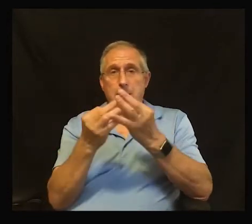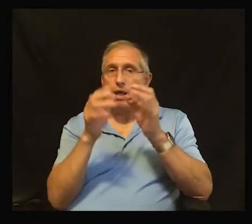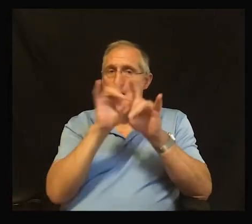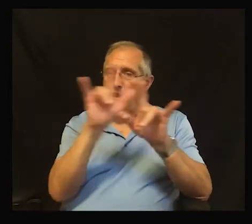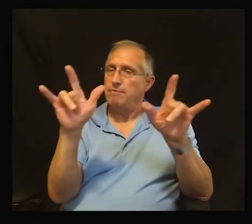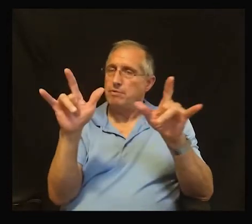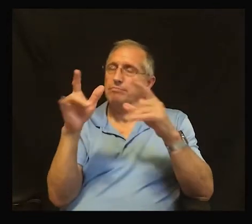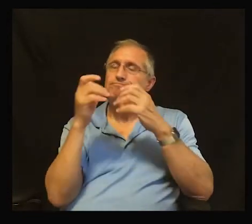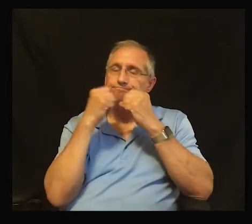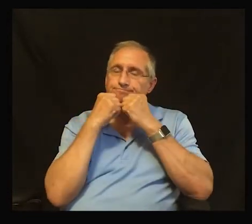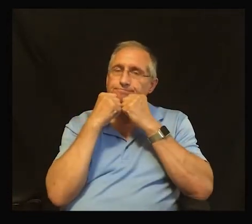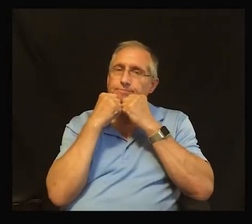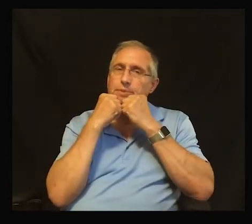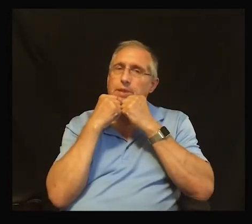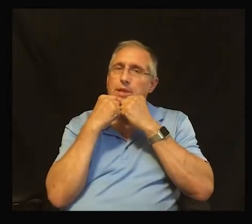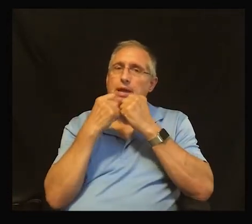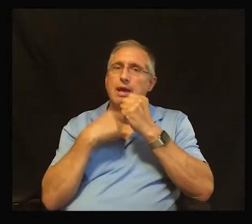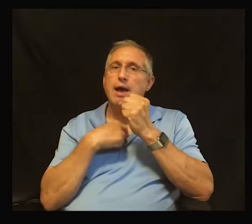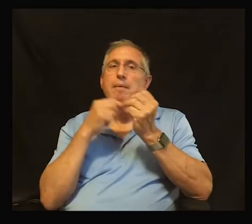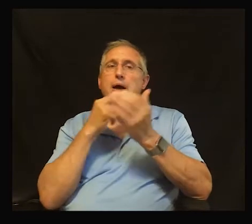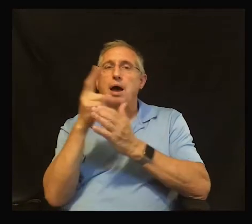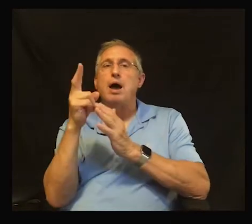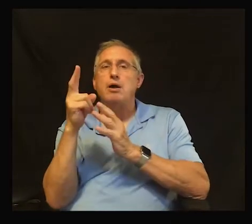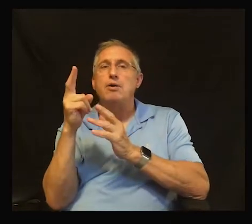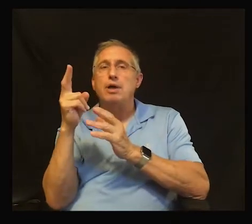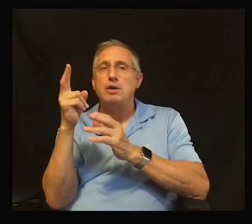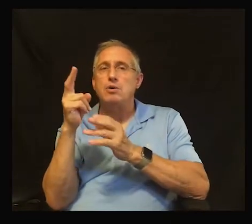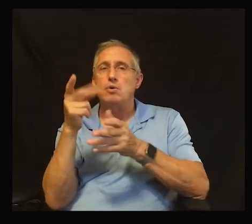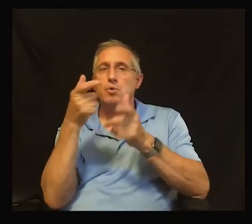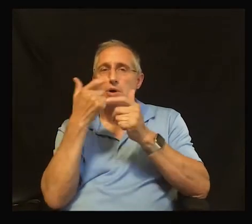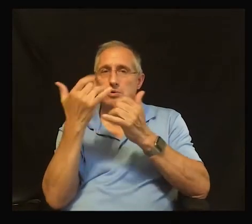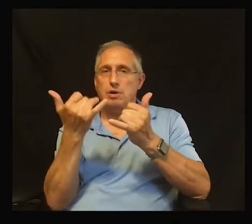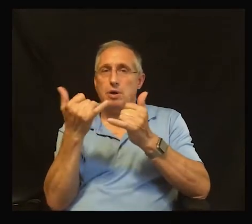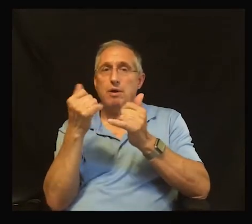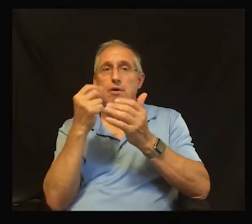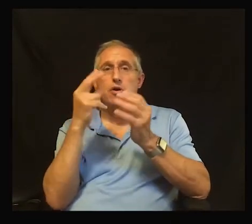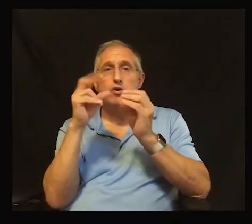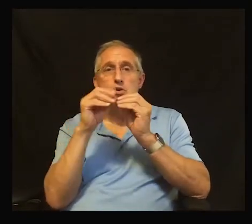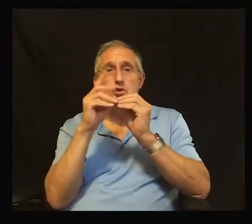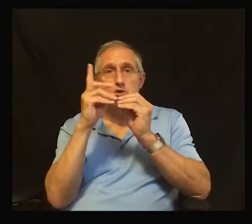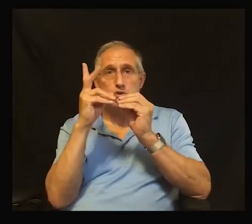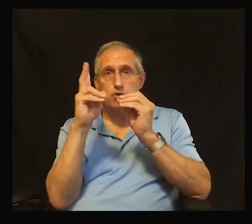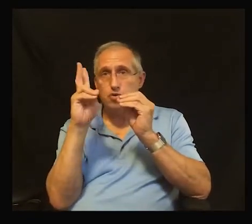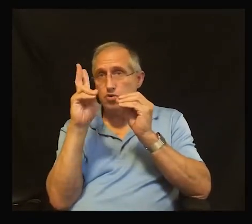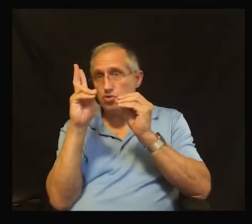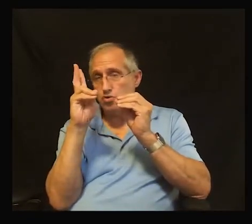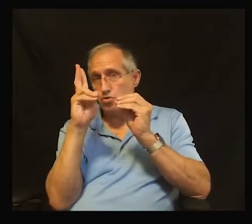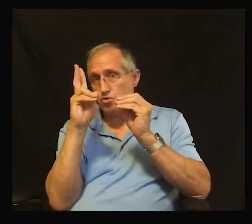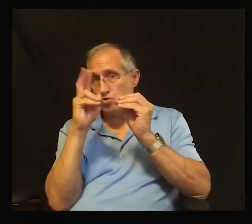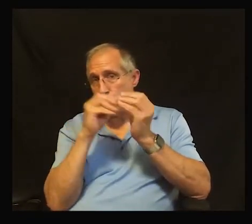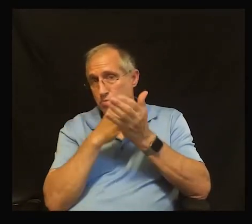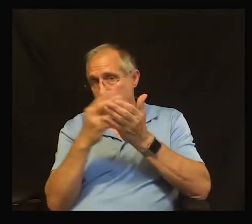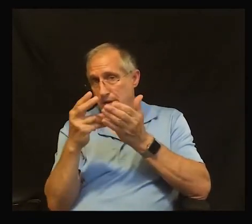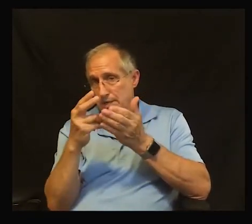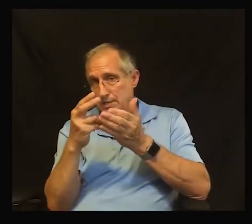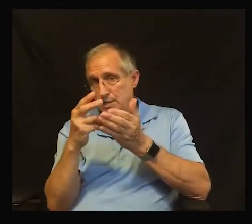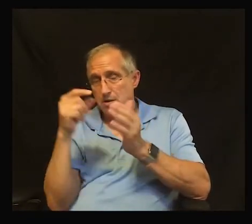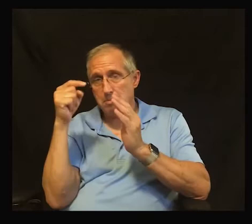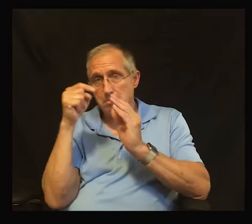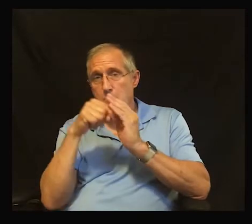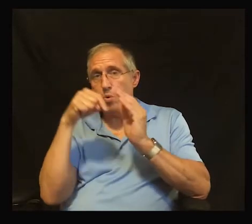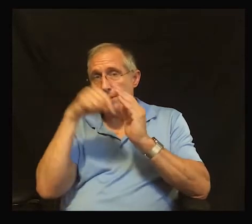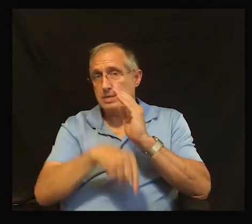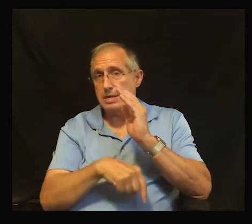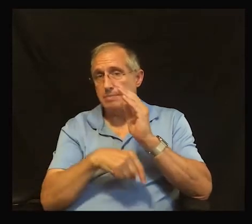Family, I love you dearly. I'm so honored that you would tune in with us today. We have two more weeks in this series. We're going to dive deeper into